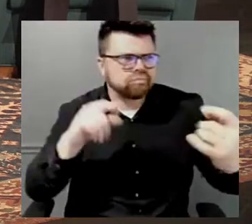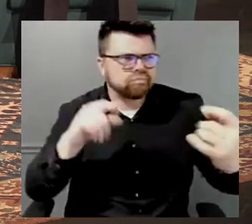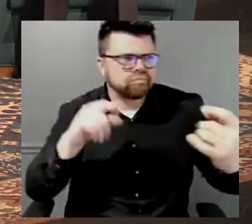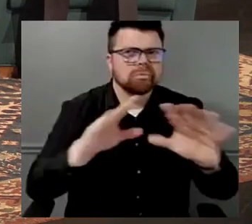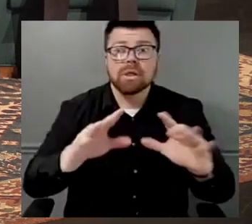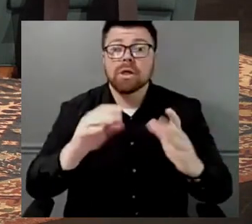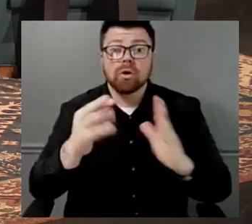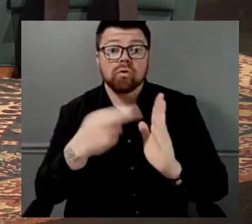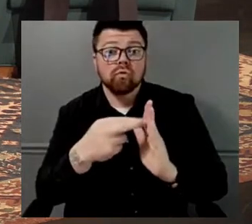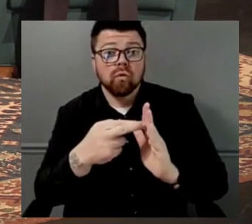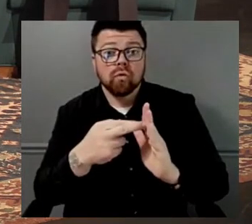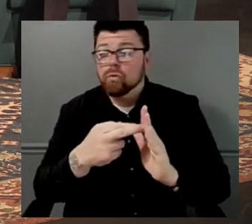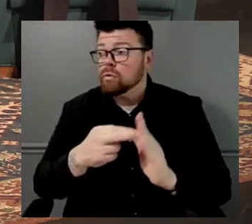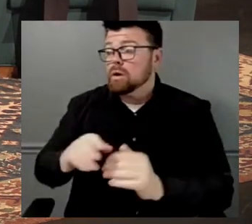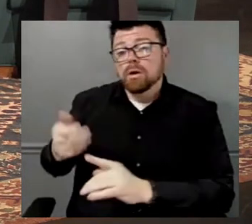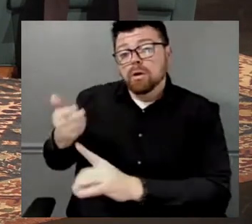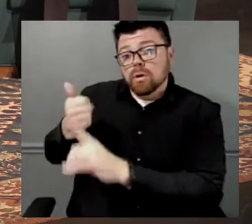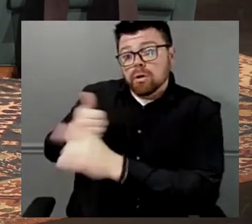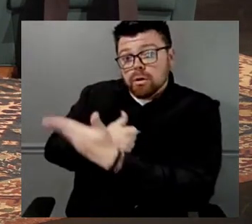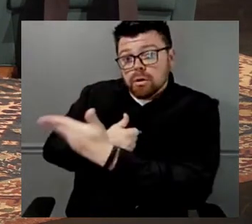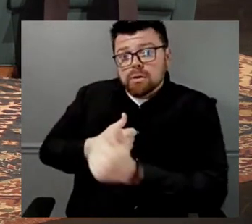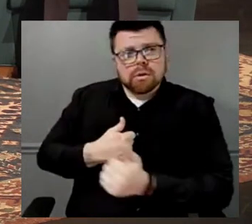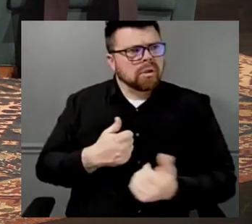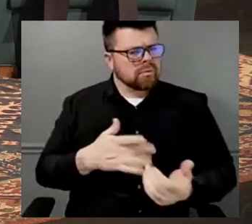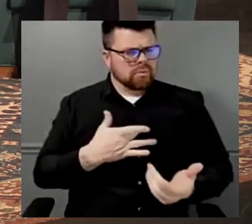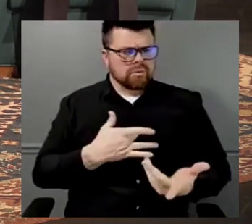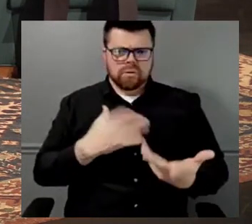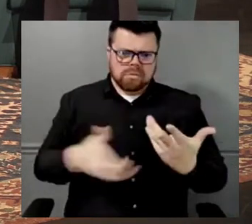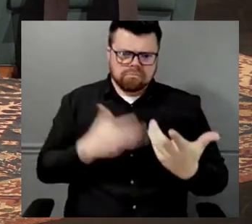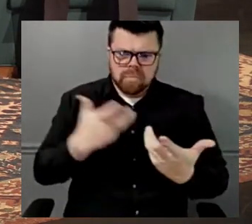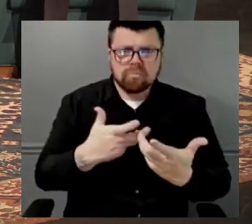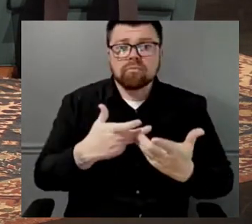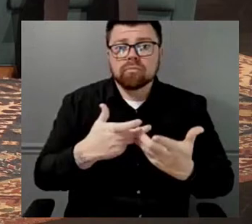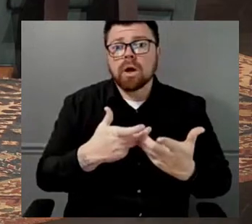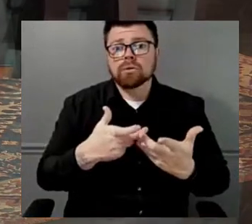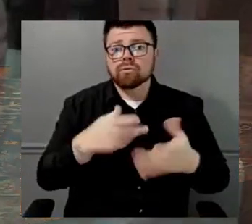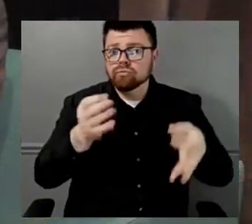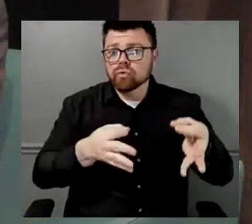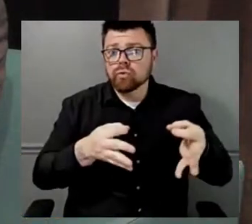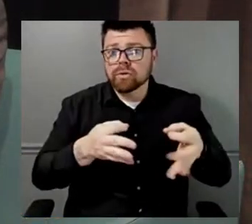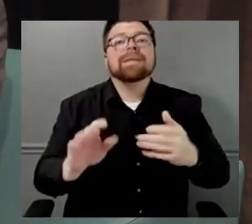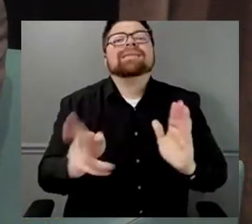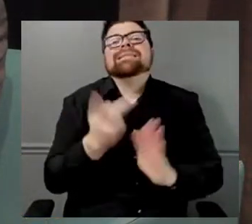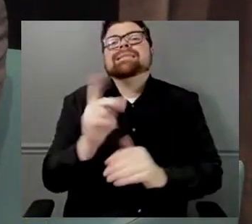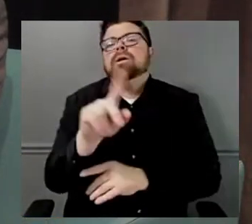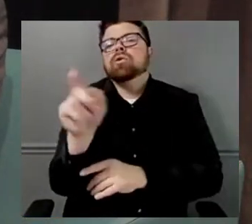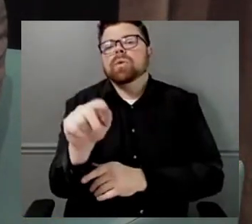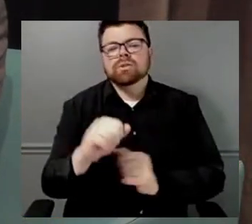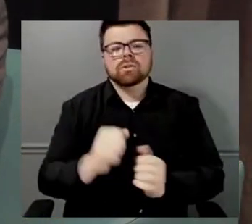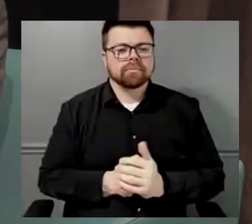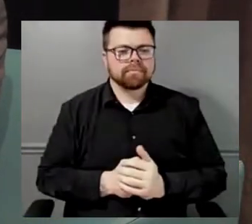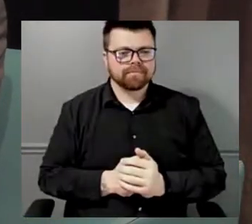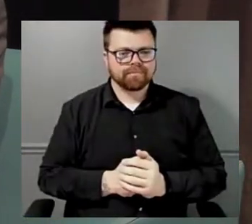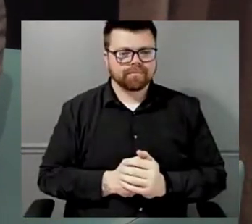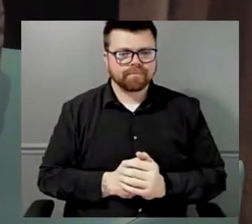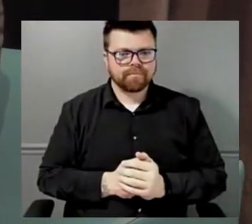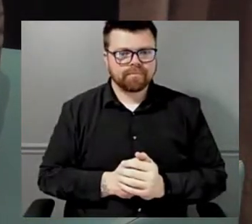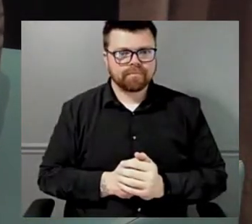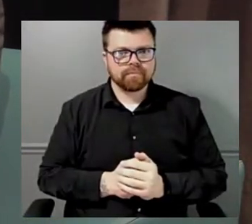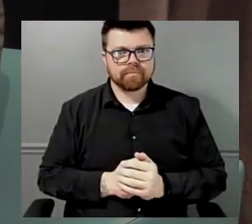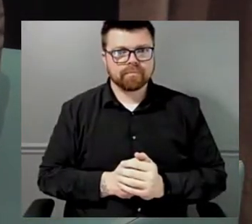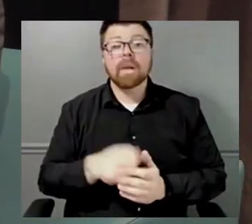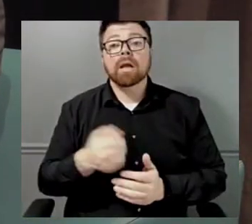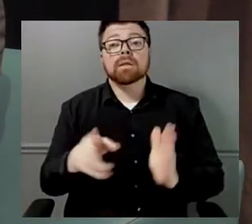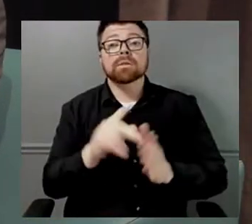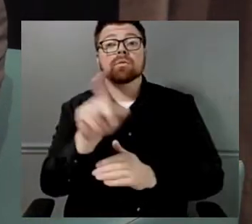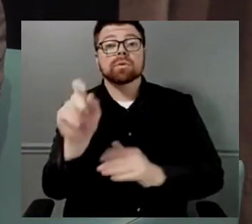well. For her time on the court, right? And that pivots to the second question that Tithi was asking about how the two